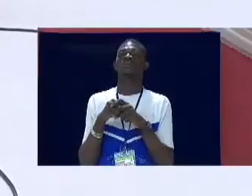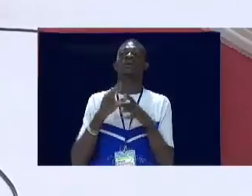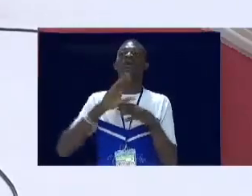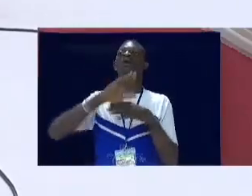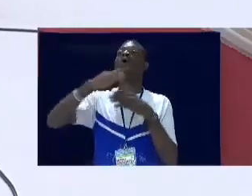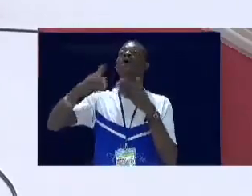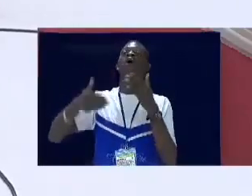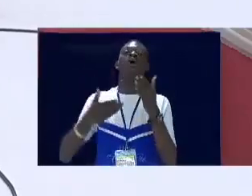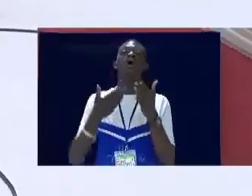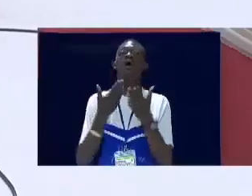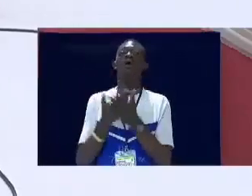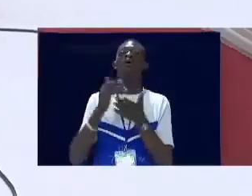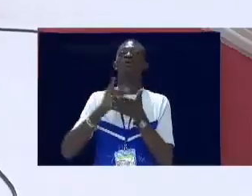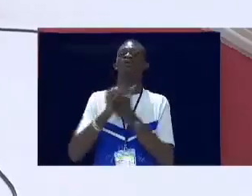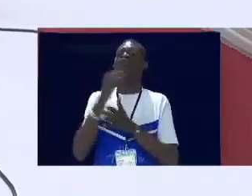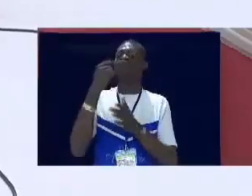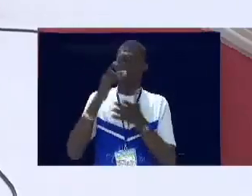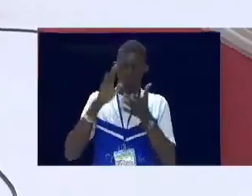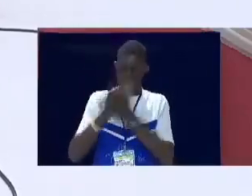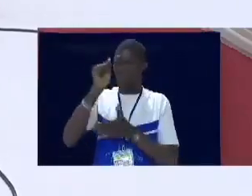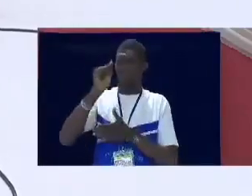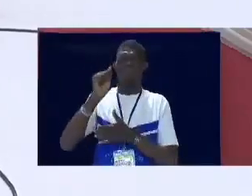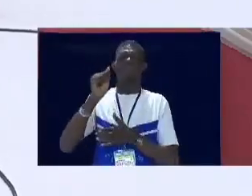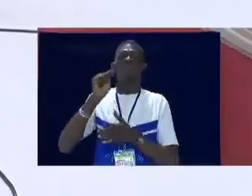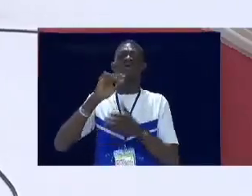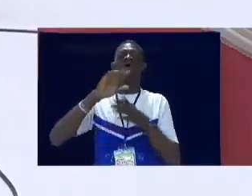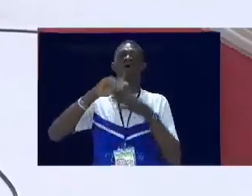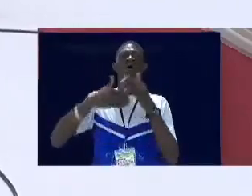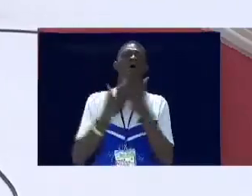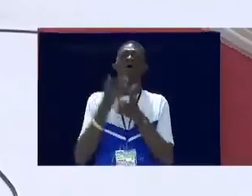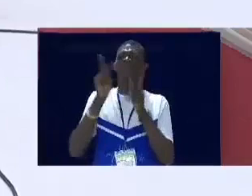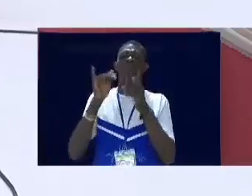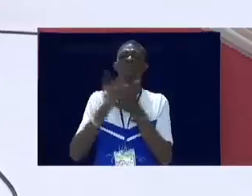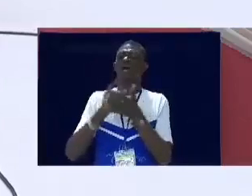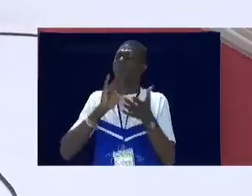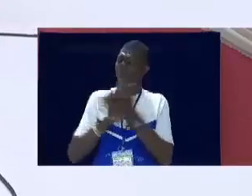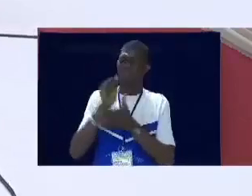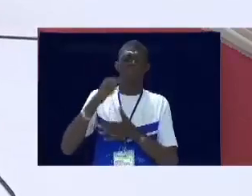All those who believe. Gbogbo awon ti won gbagbo.